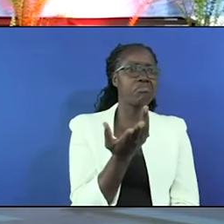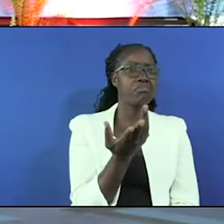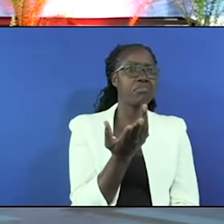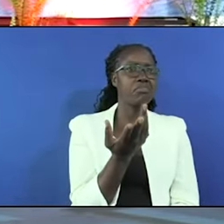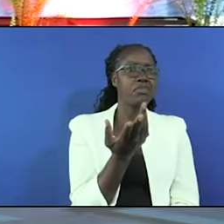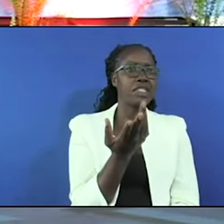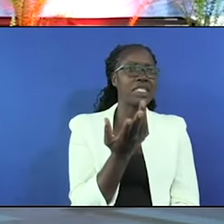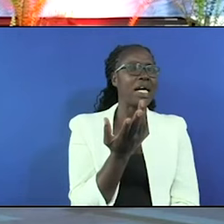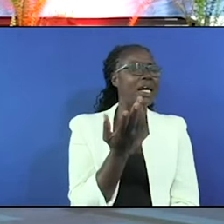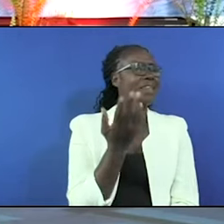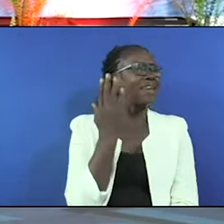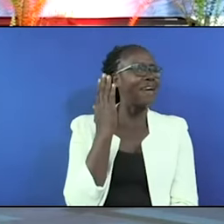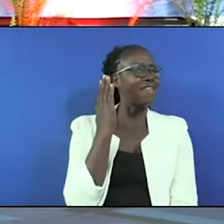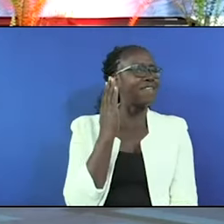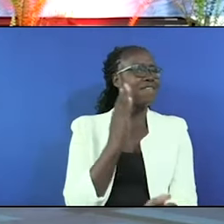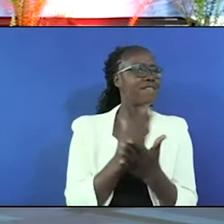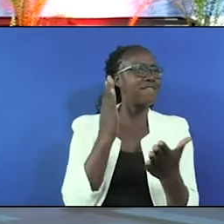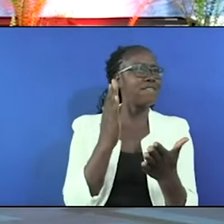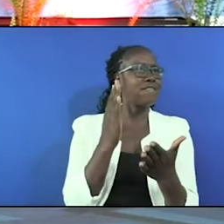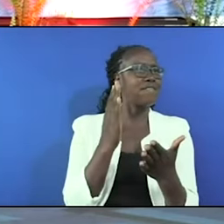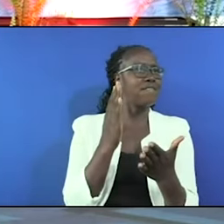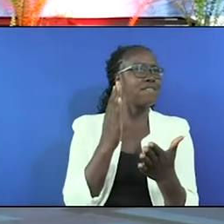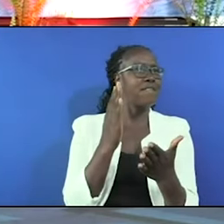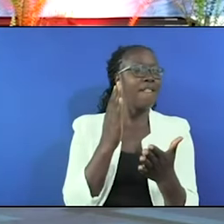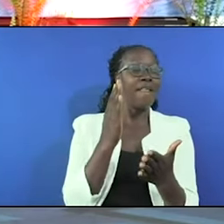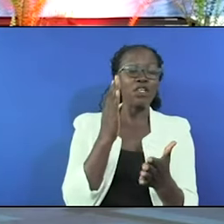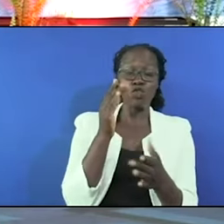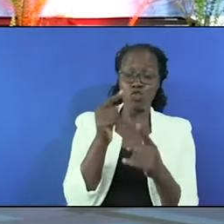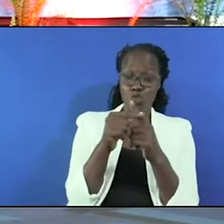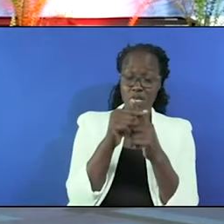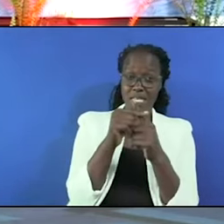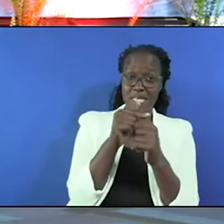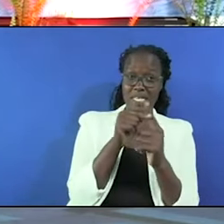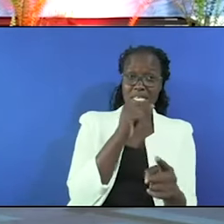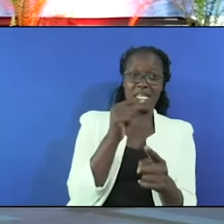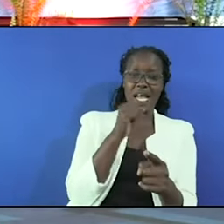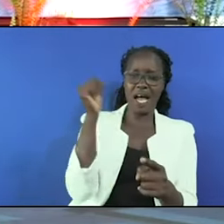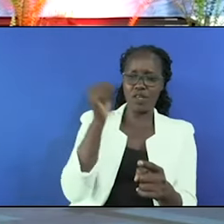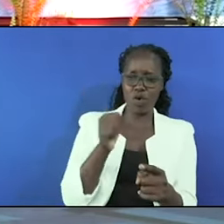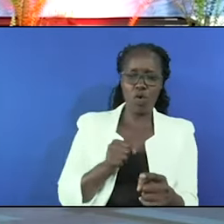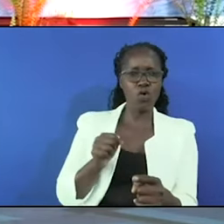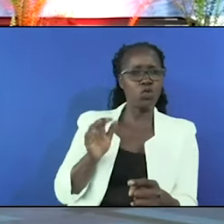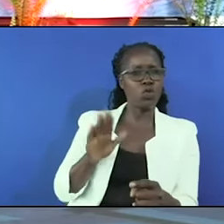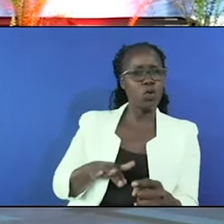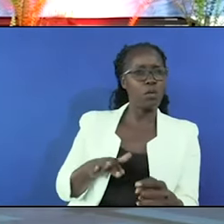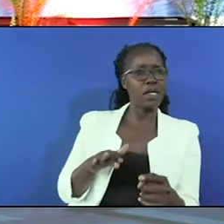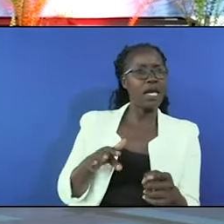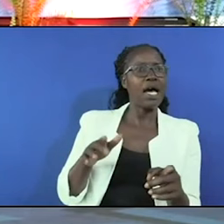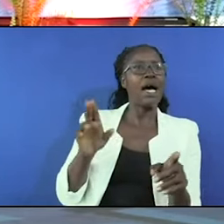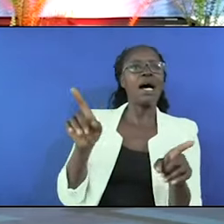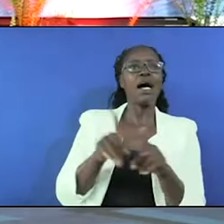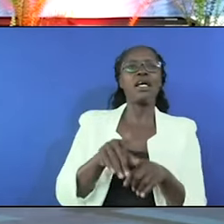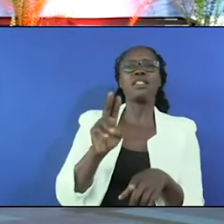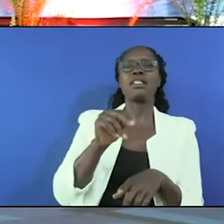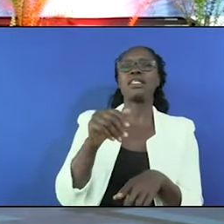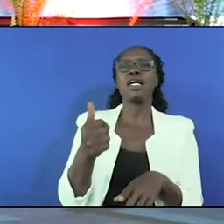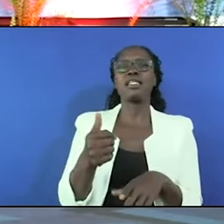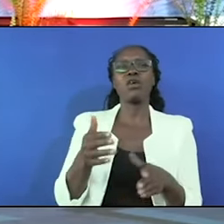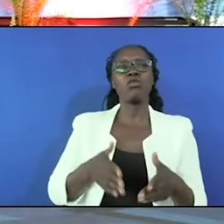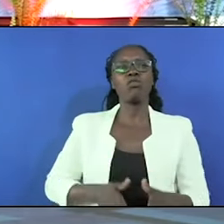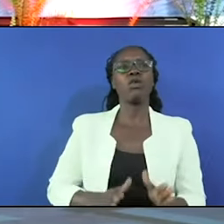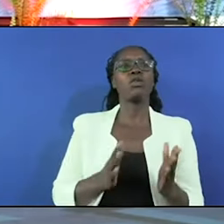feel justified, I tell you, they feel justified to kill an old woman, a grandmother who has born